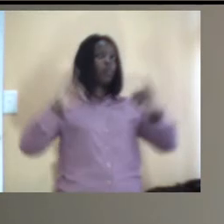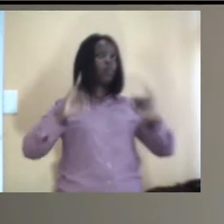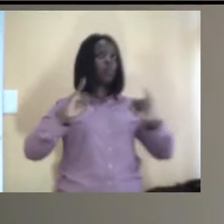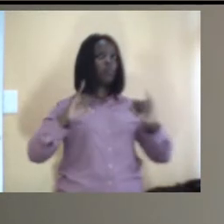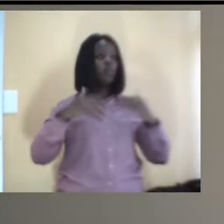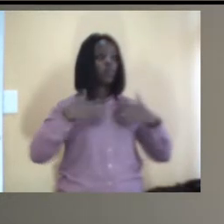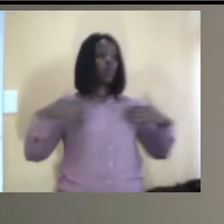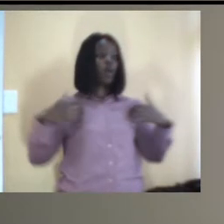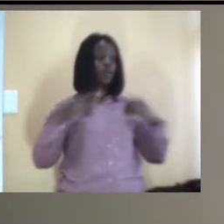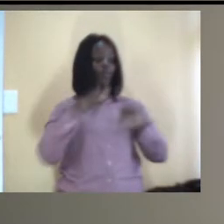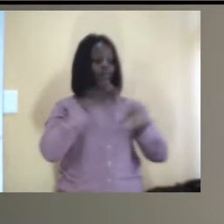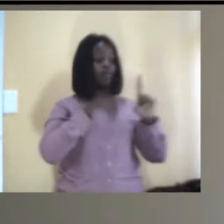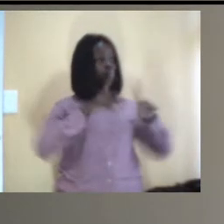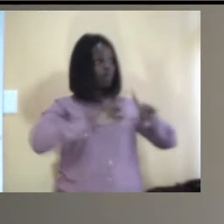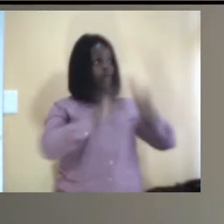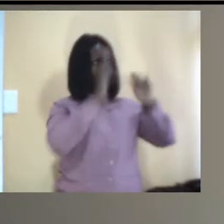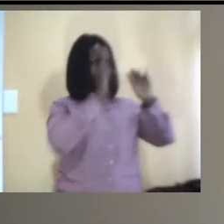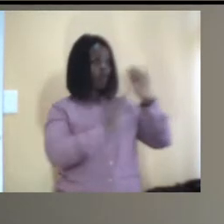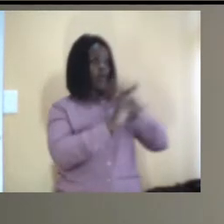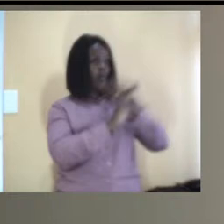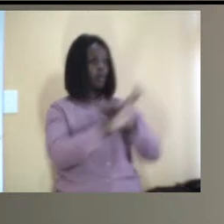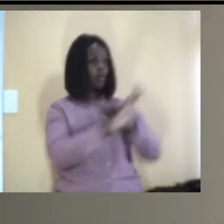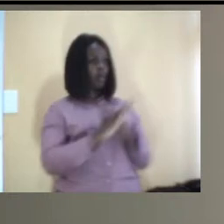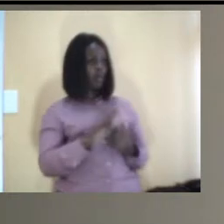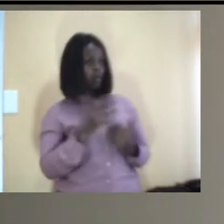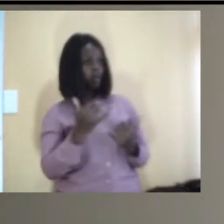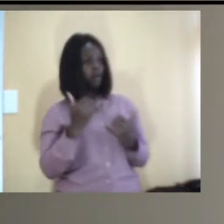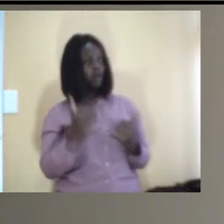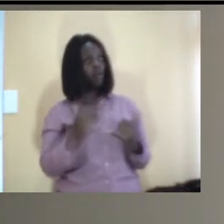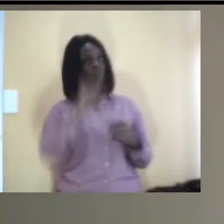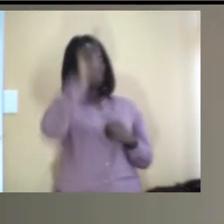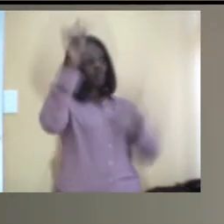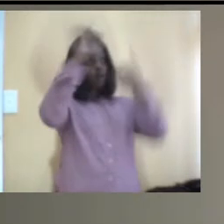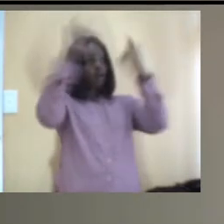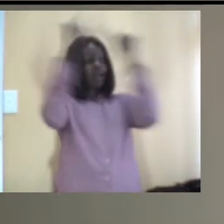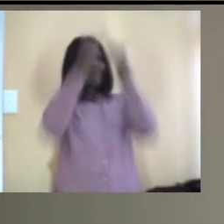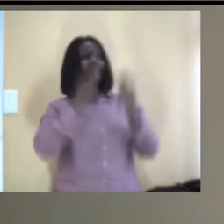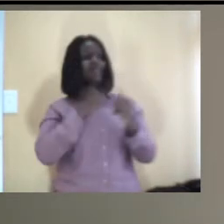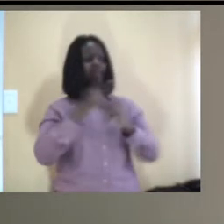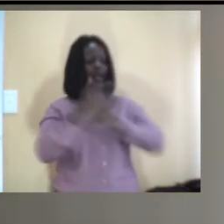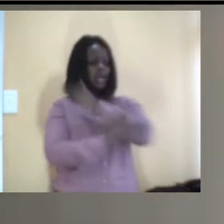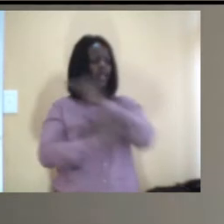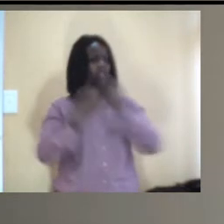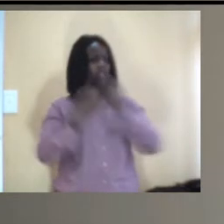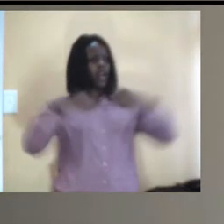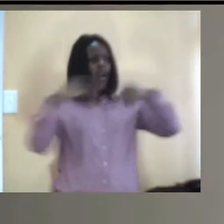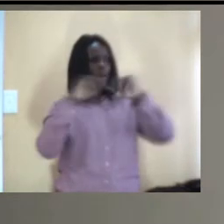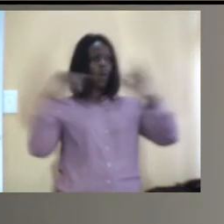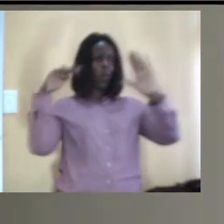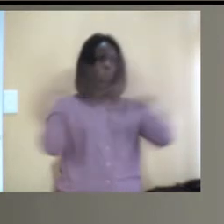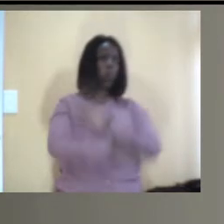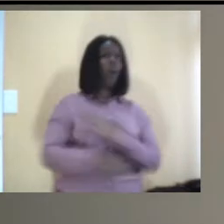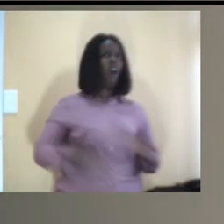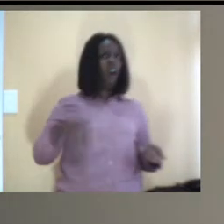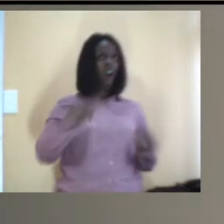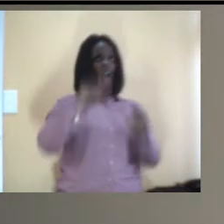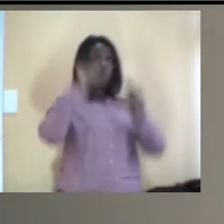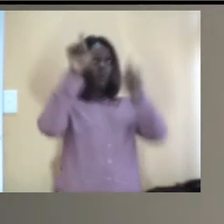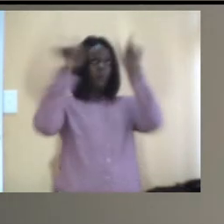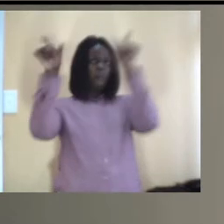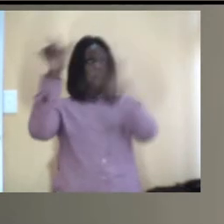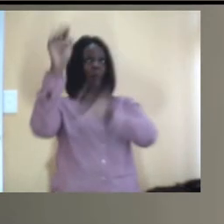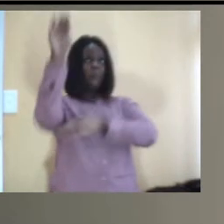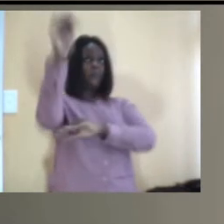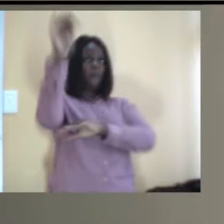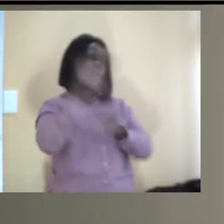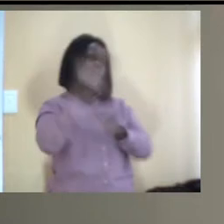Honorable Chairperson. Rating agencies have downgraded our country to below investment grade. Our